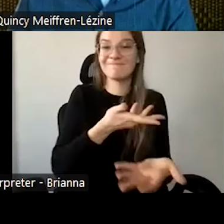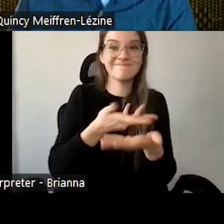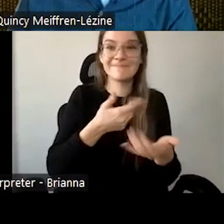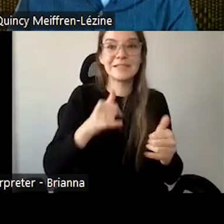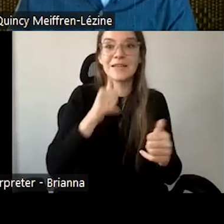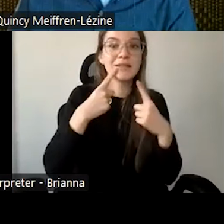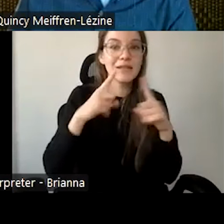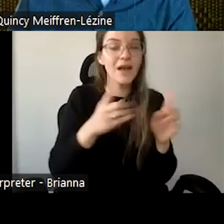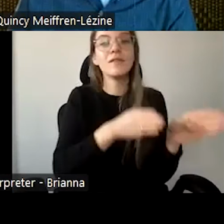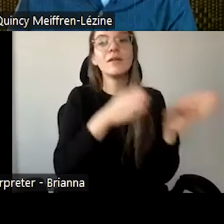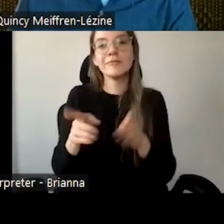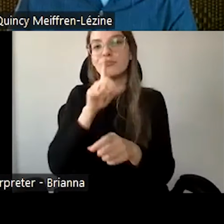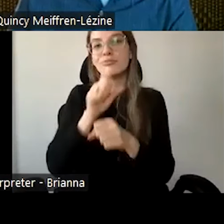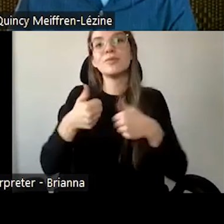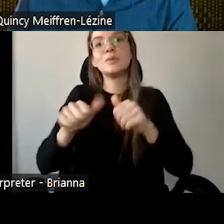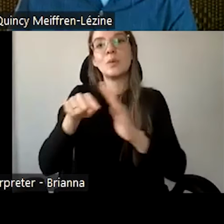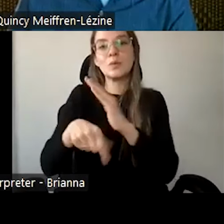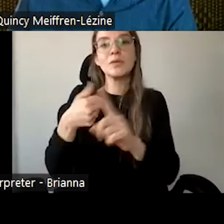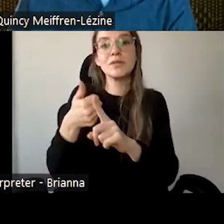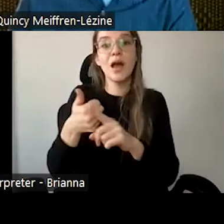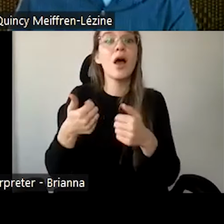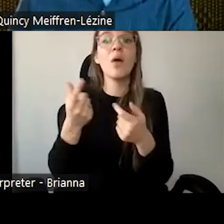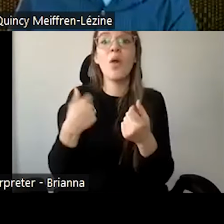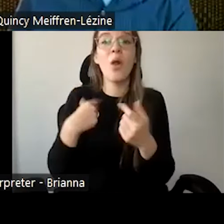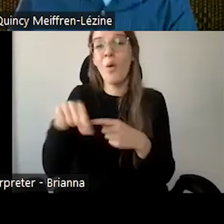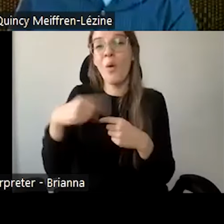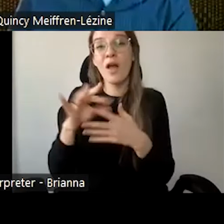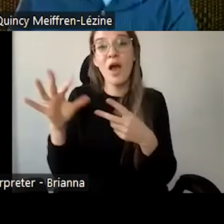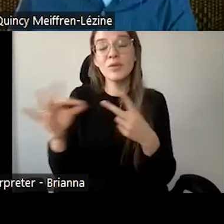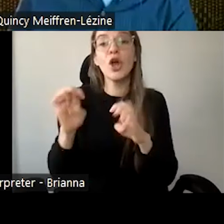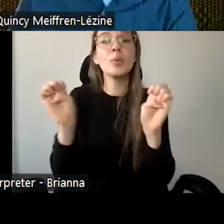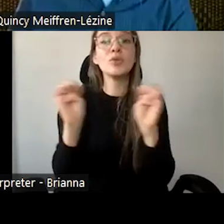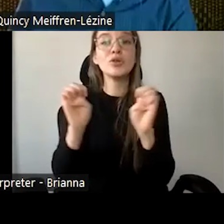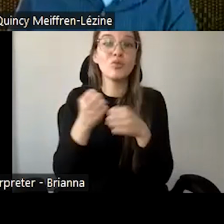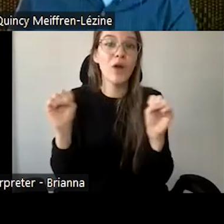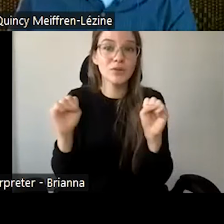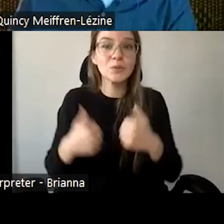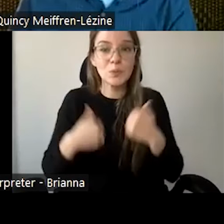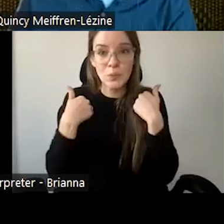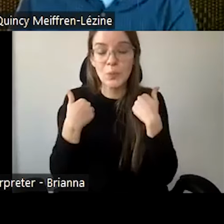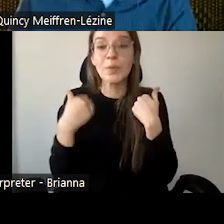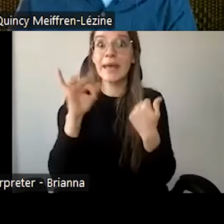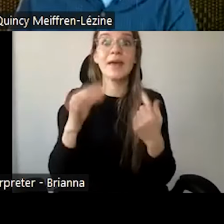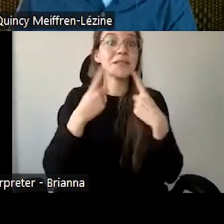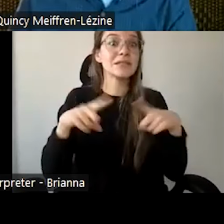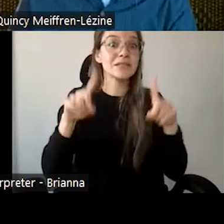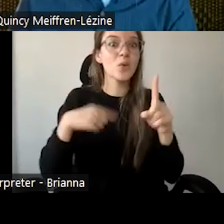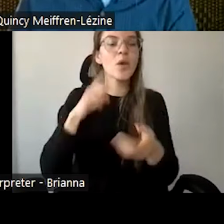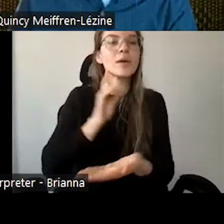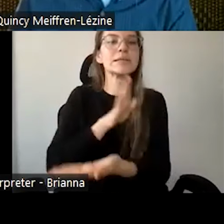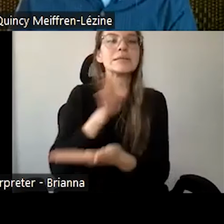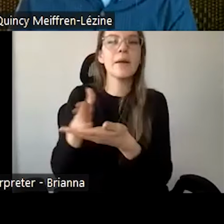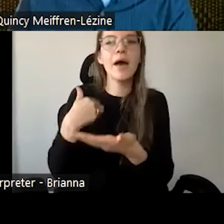that point, our only option is emergency rescue. But if that is successful, then we can stop them from having lethal